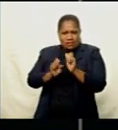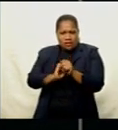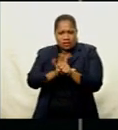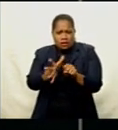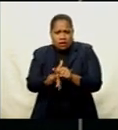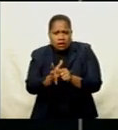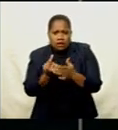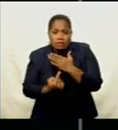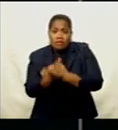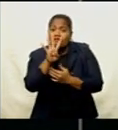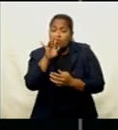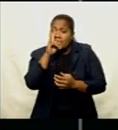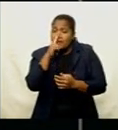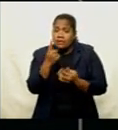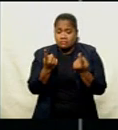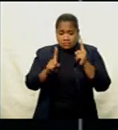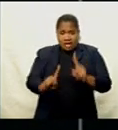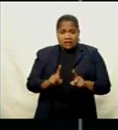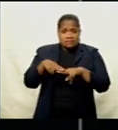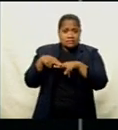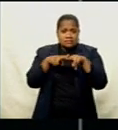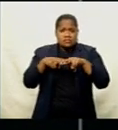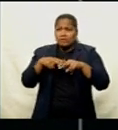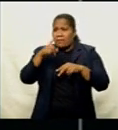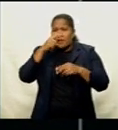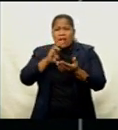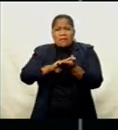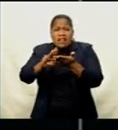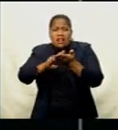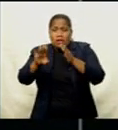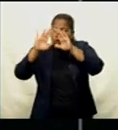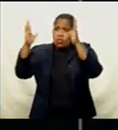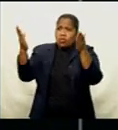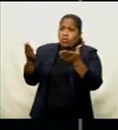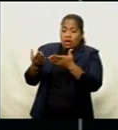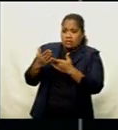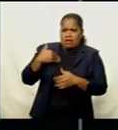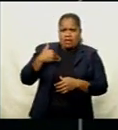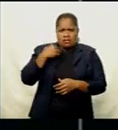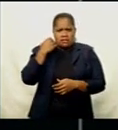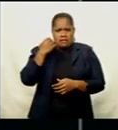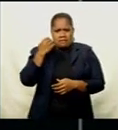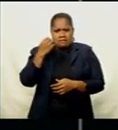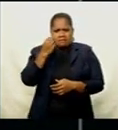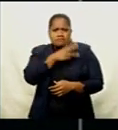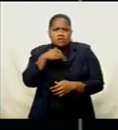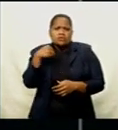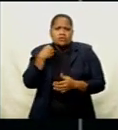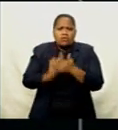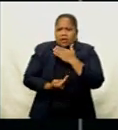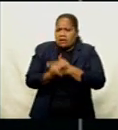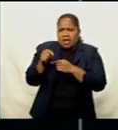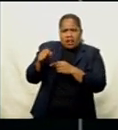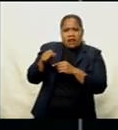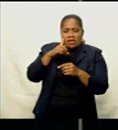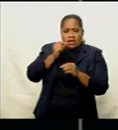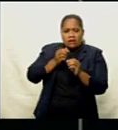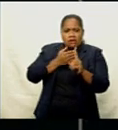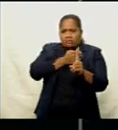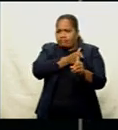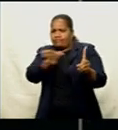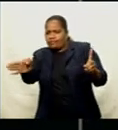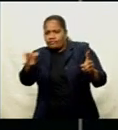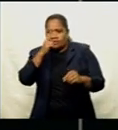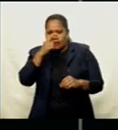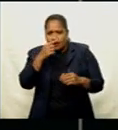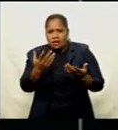have died in Fiji and millions around the world. The Health Ministry is worried deliberate attempts to misguide people could lead to a rising